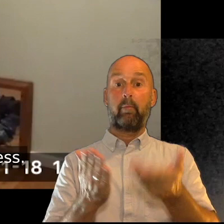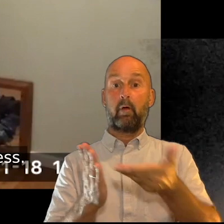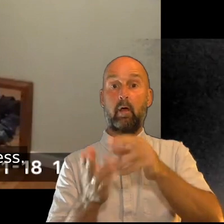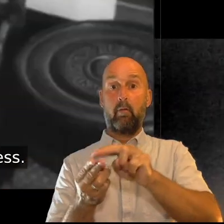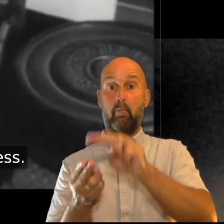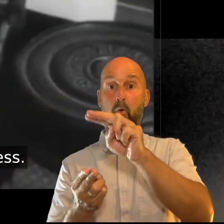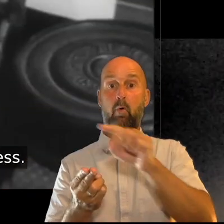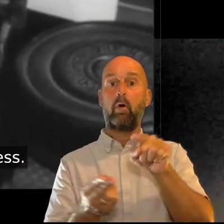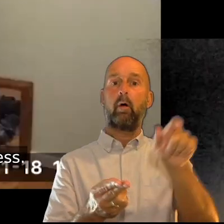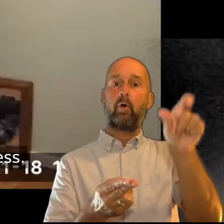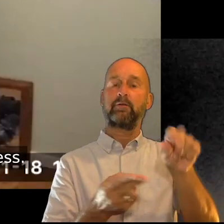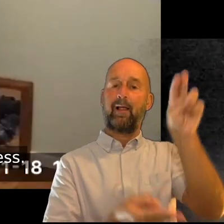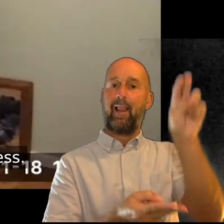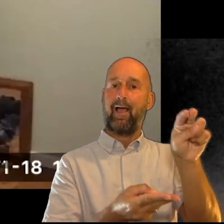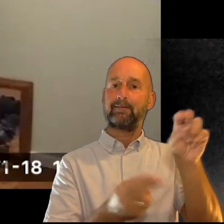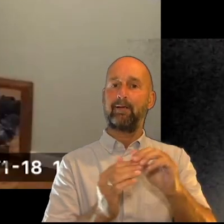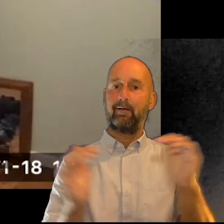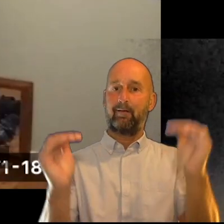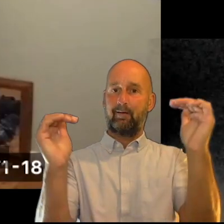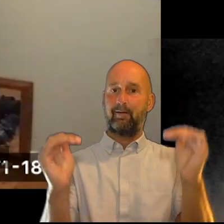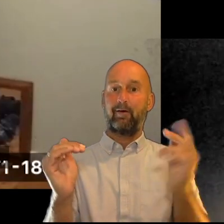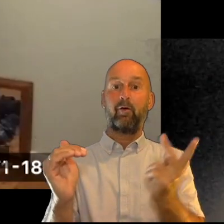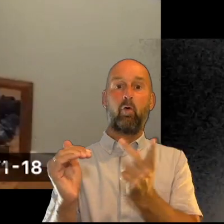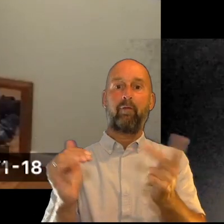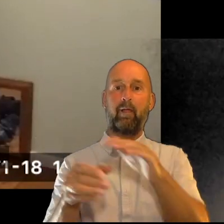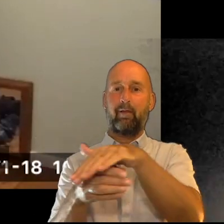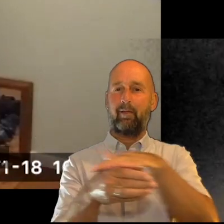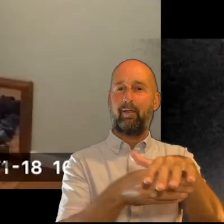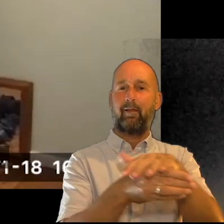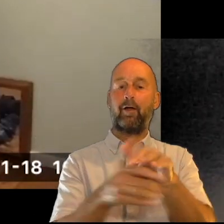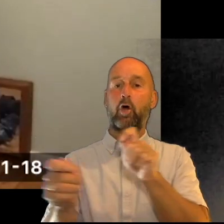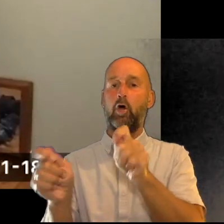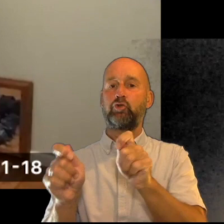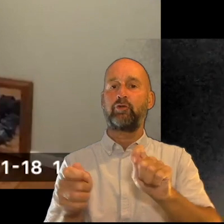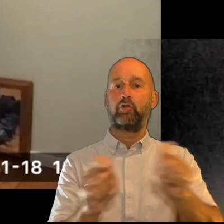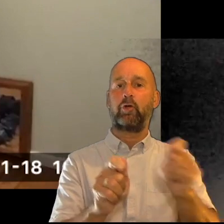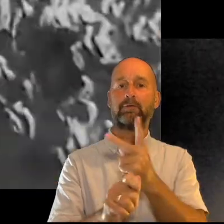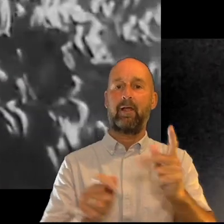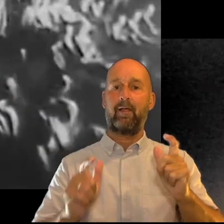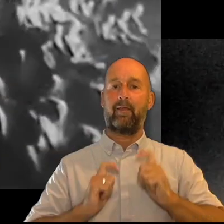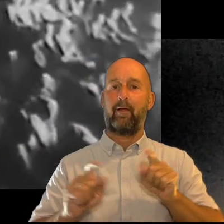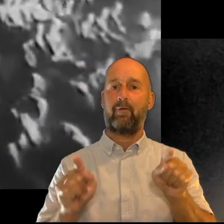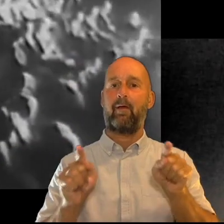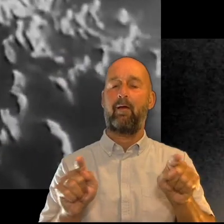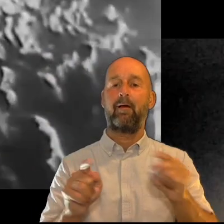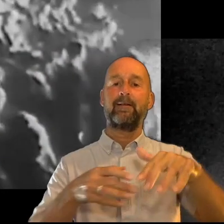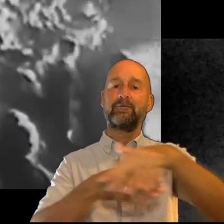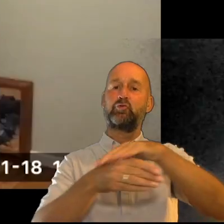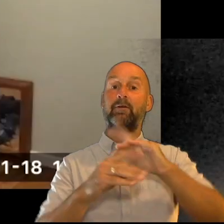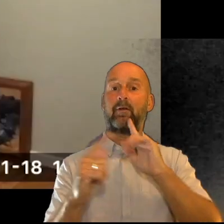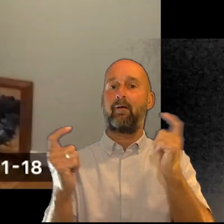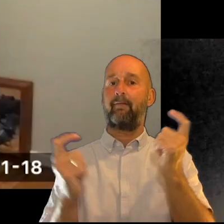more, but also someone else having a bit less. So hopefully there's two areas of adjustment going on with the characters, so a bit of fun